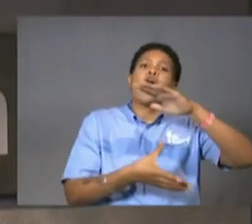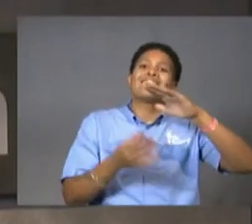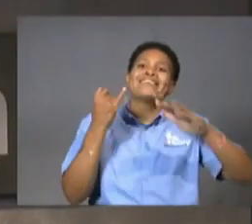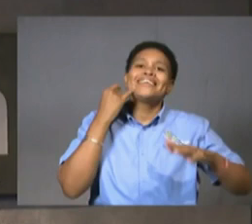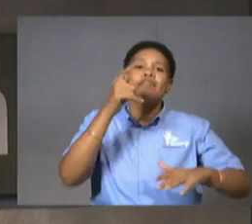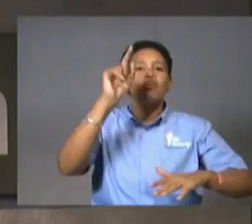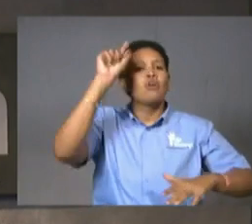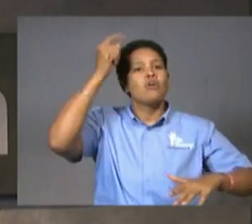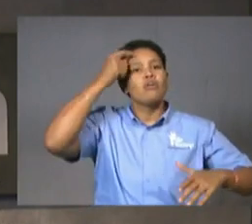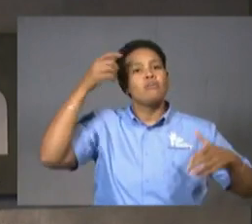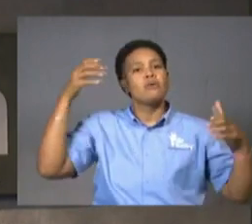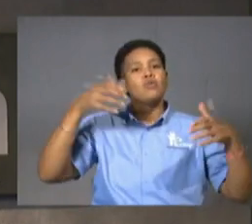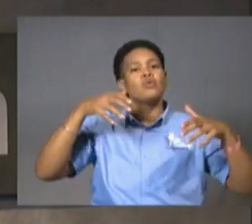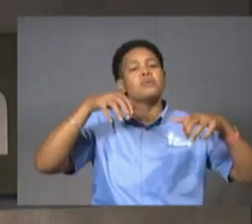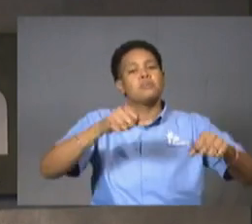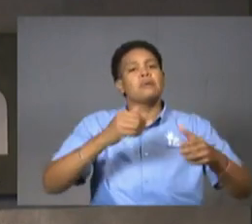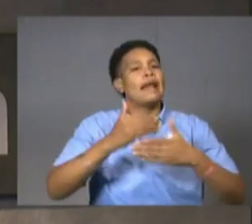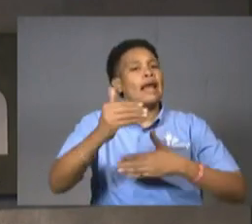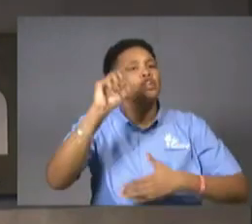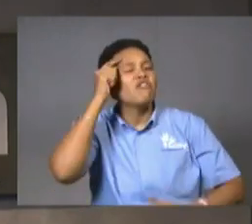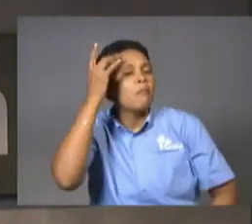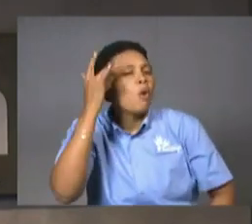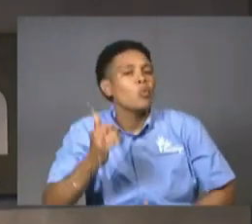government, the next government, and why?